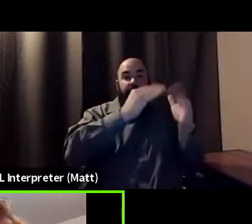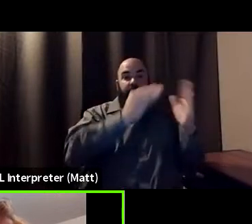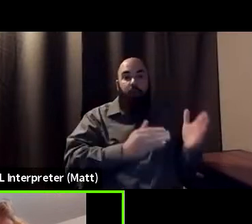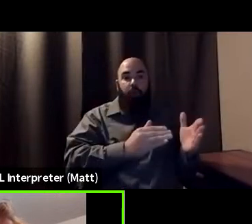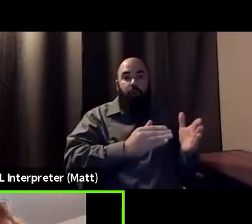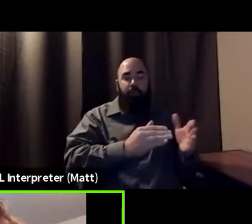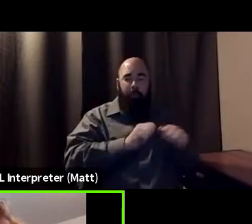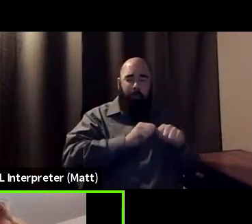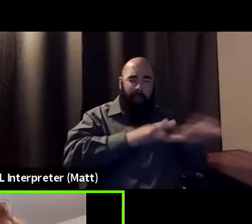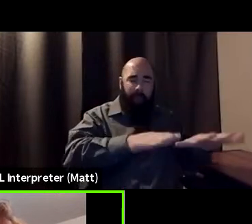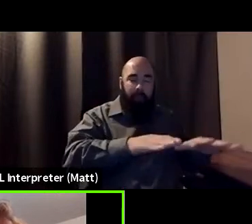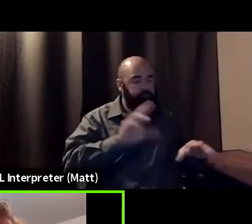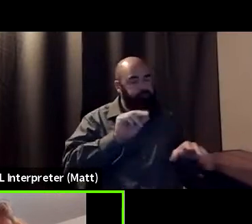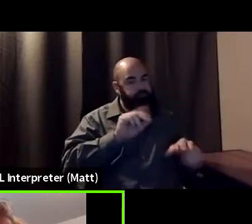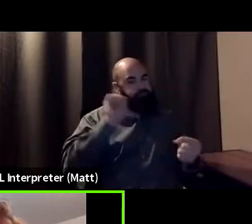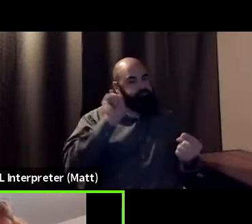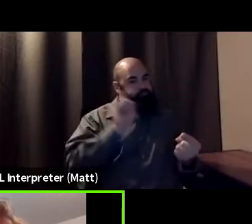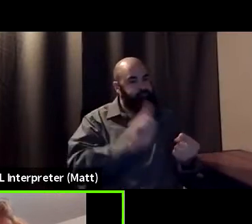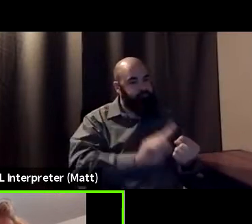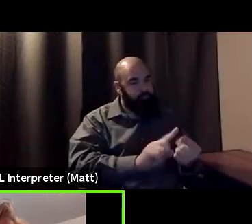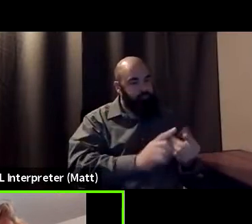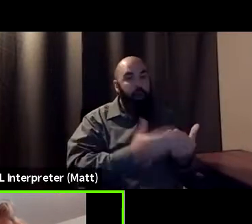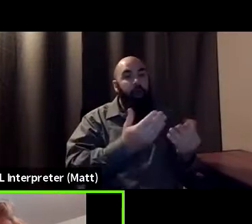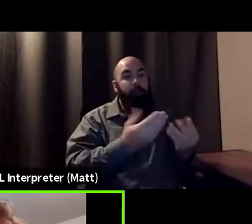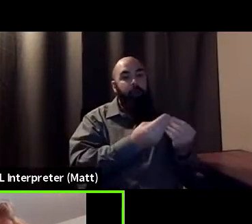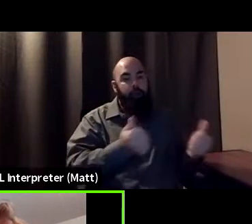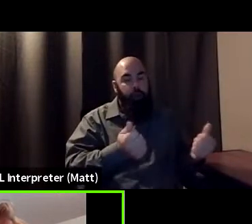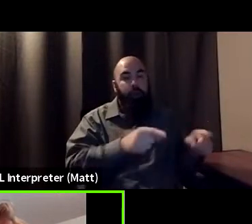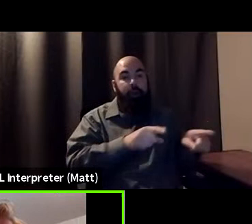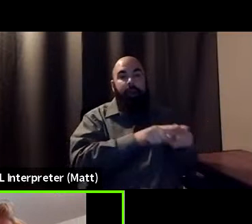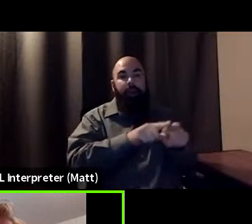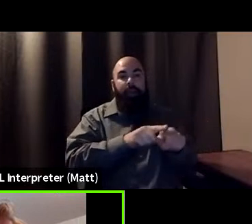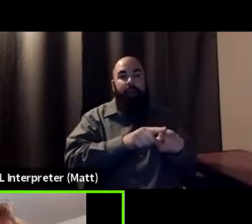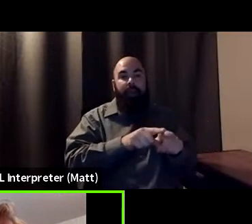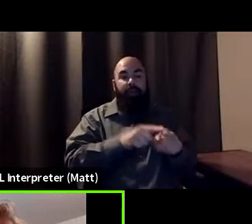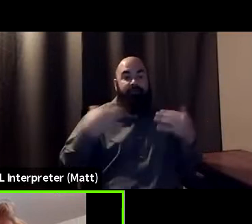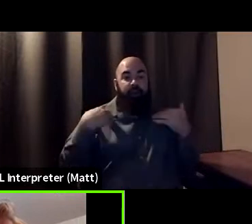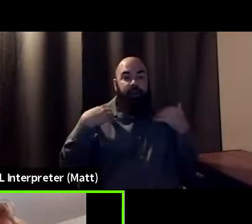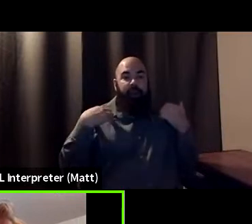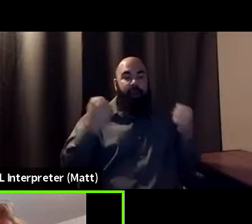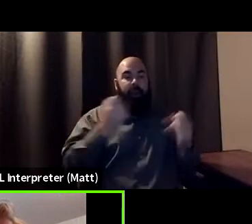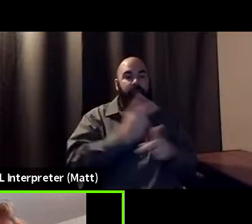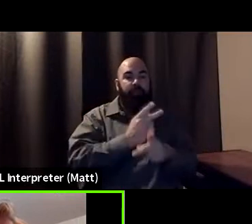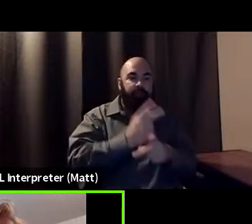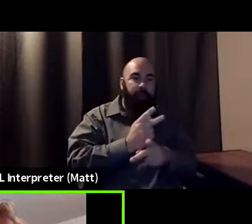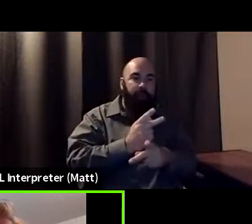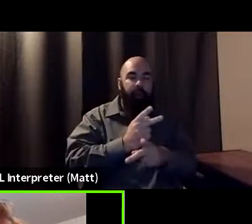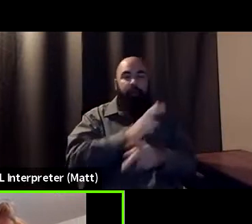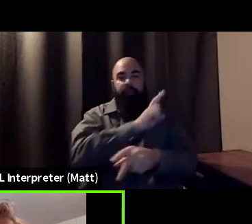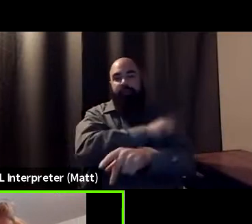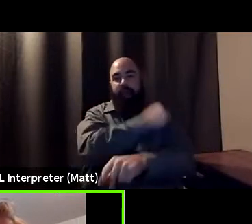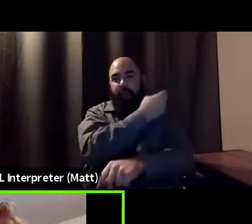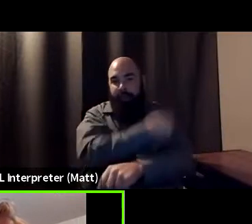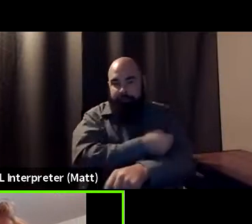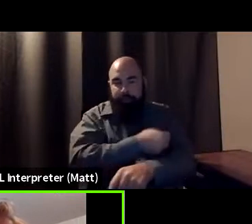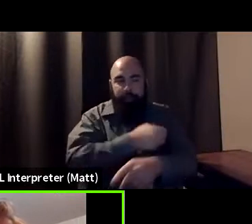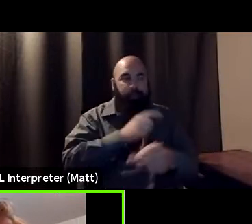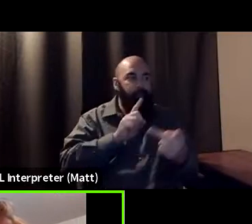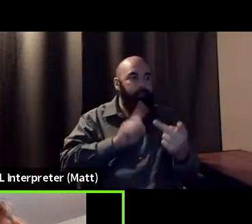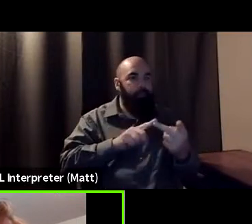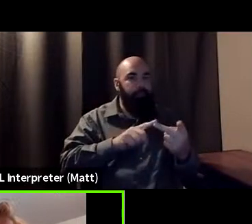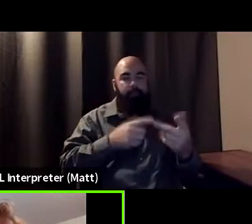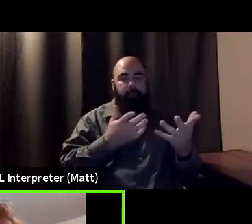non-existent now. Our healthcare workers, we've reached out, we've worked with our hospital systems, we've contacted through